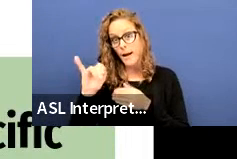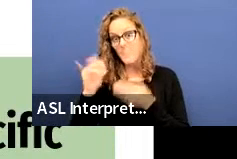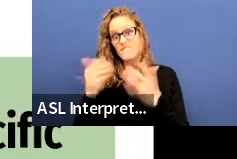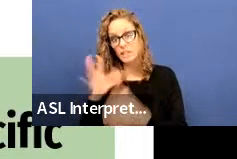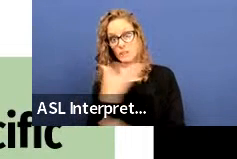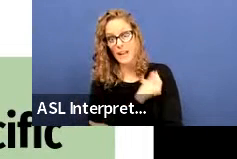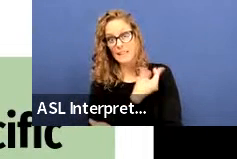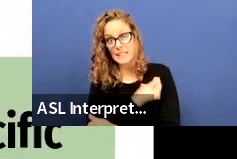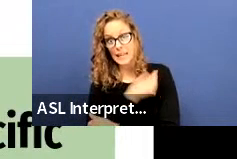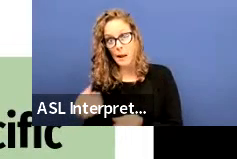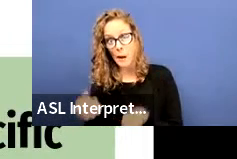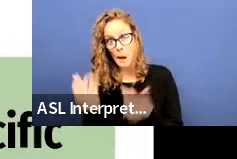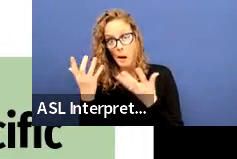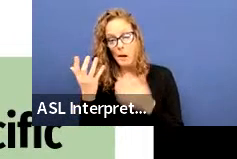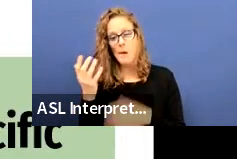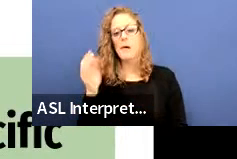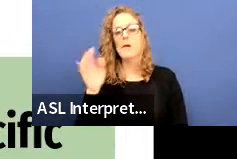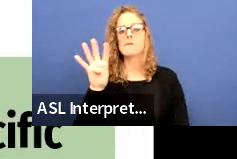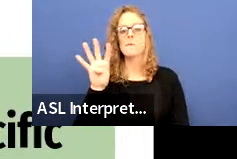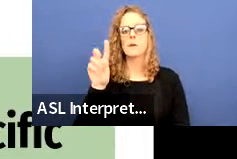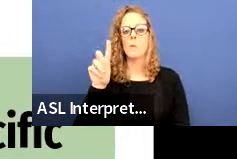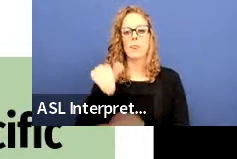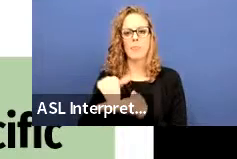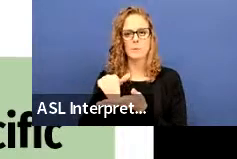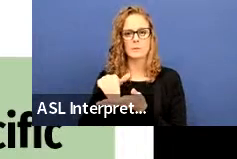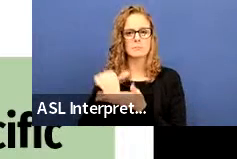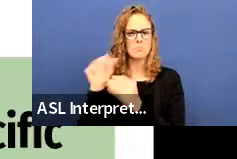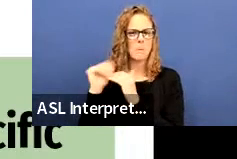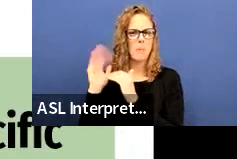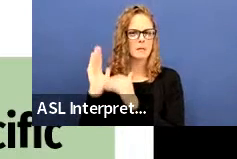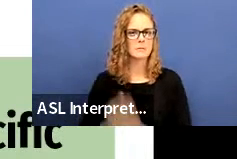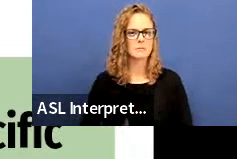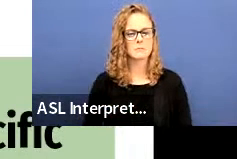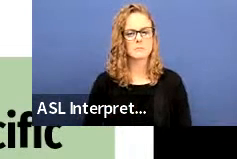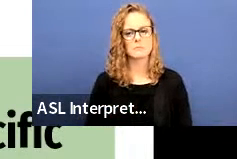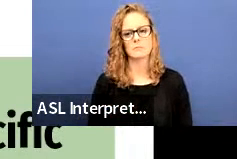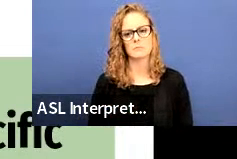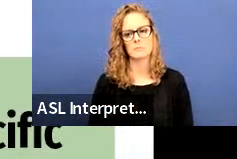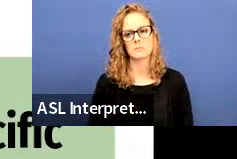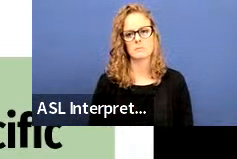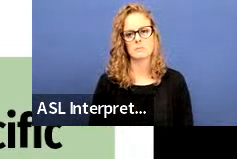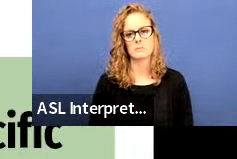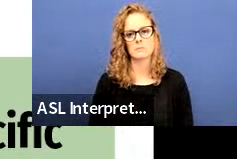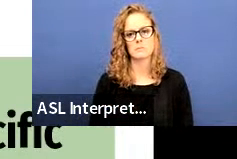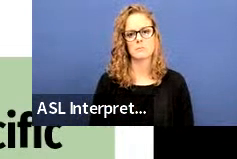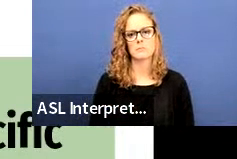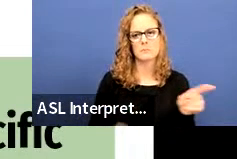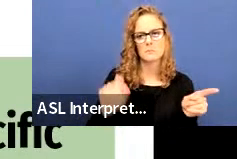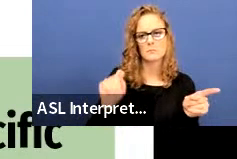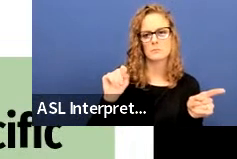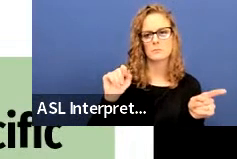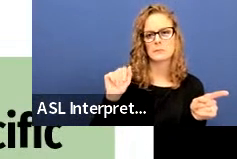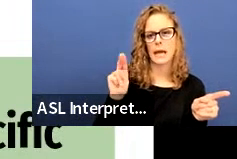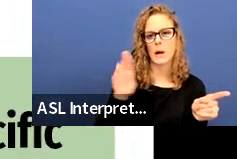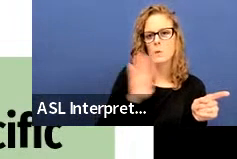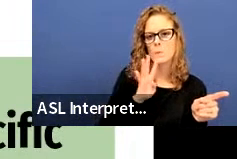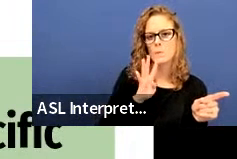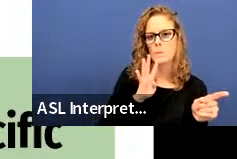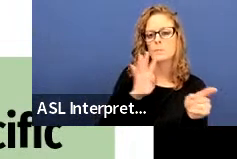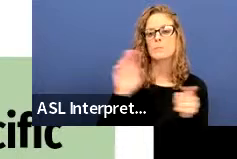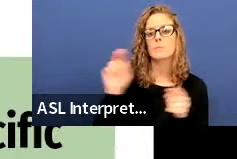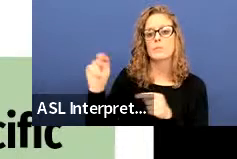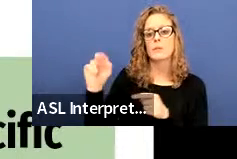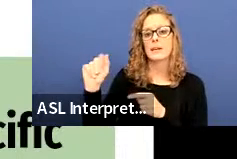vaccinated are at 41,000 plus. And just to add with Natalie, the